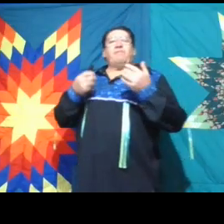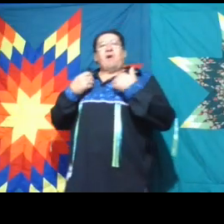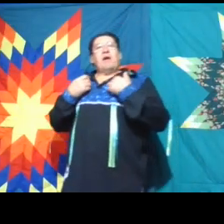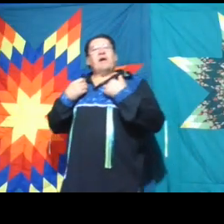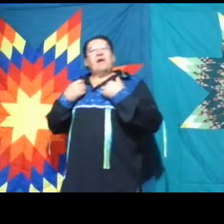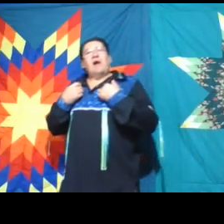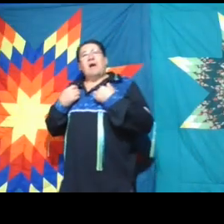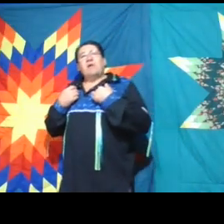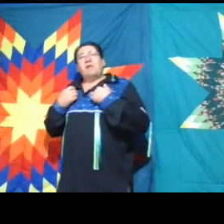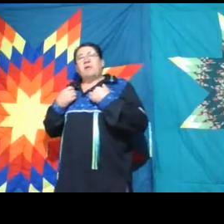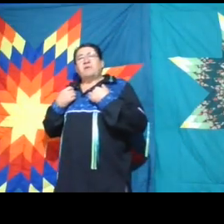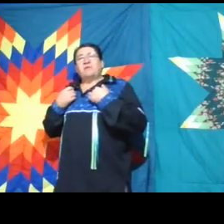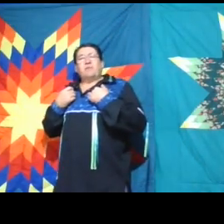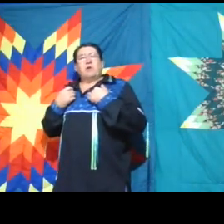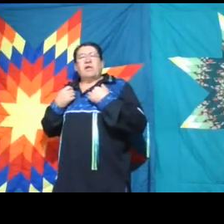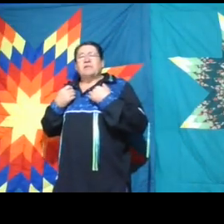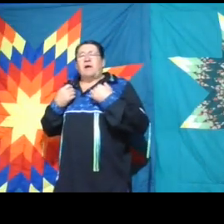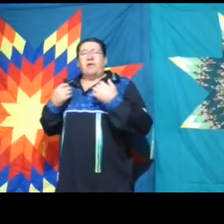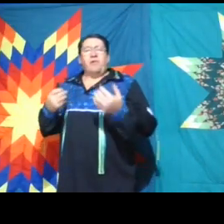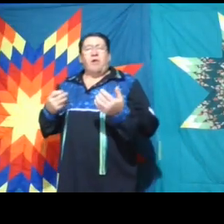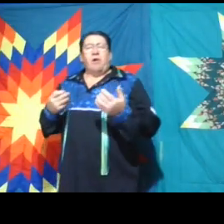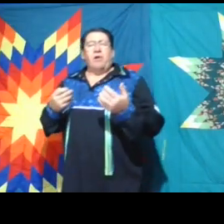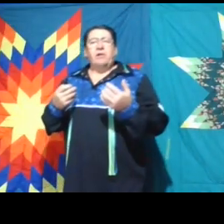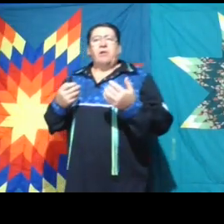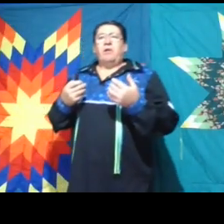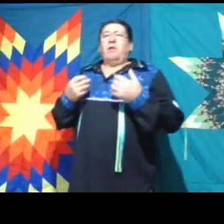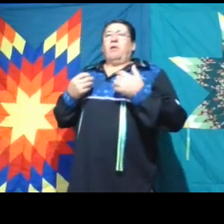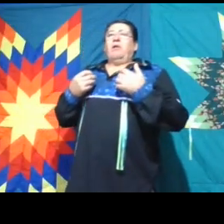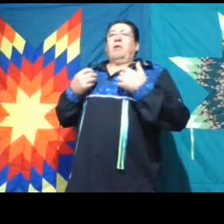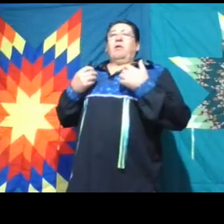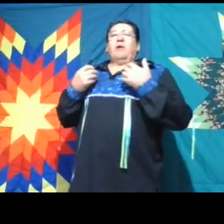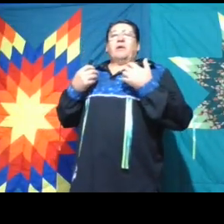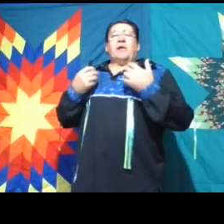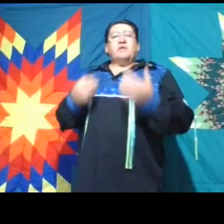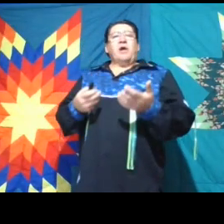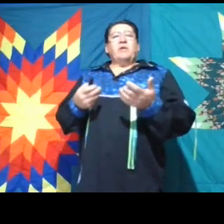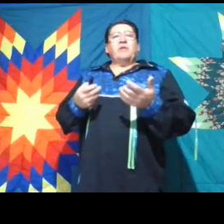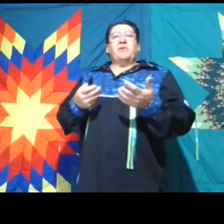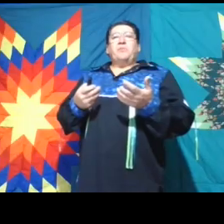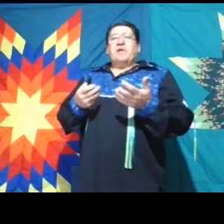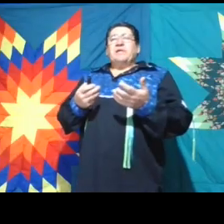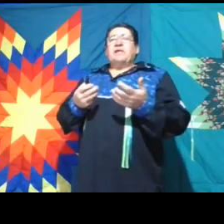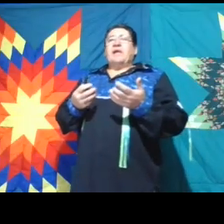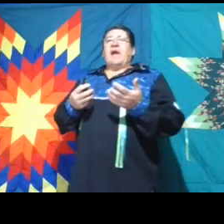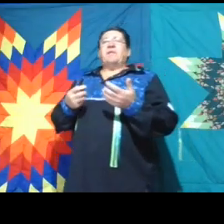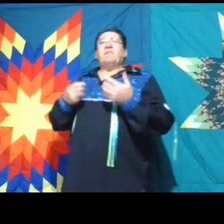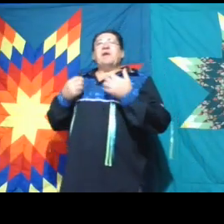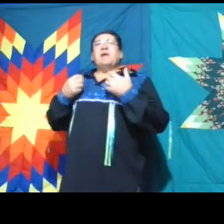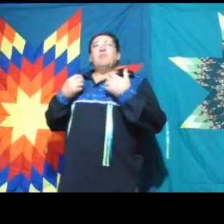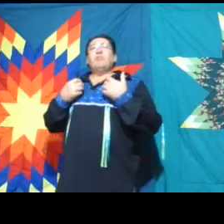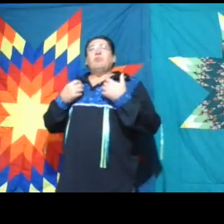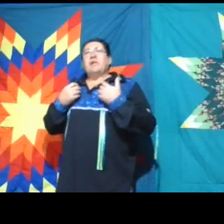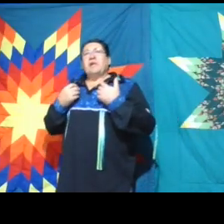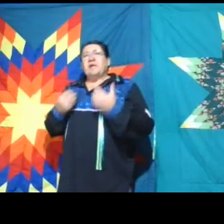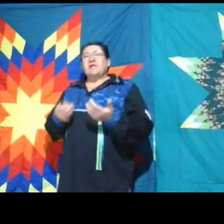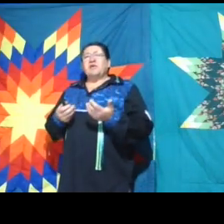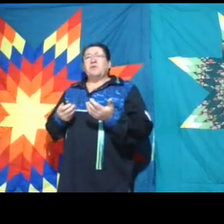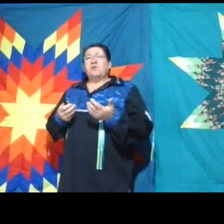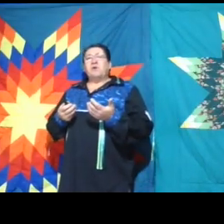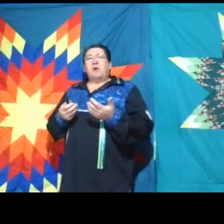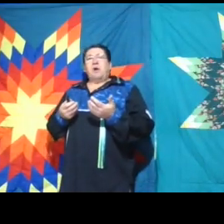If I get hired on or someone gets hired on, they try to do their best that they can. If they come up with